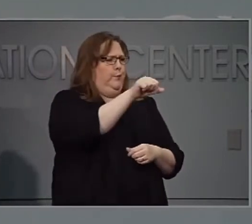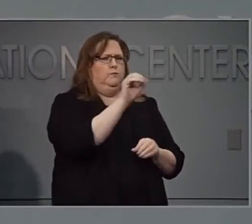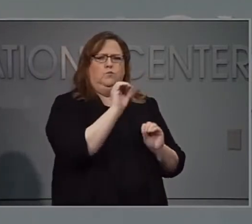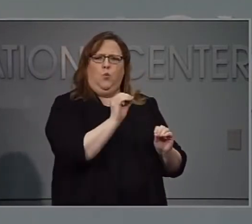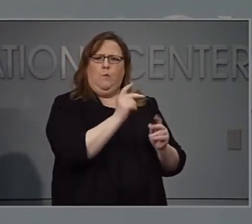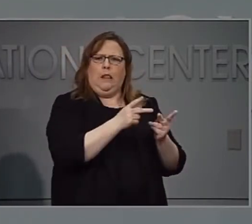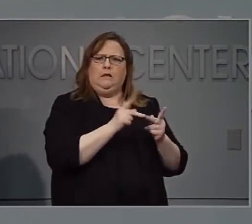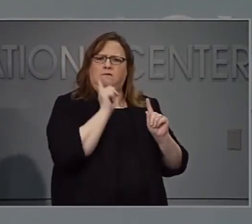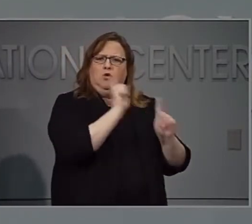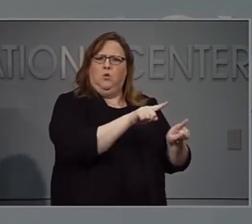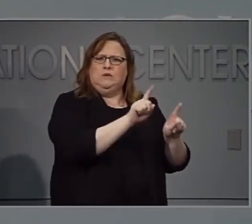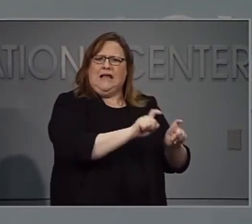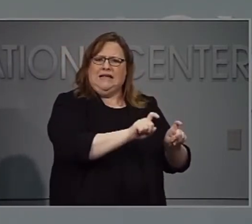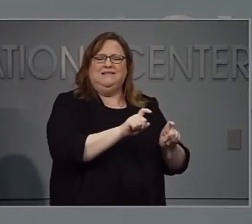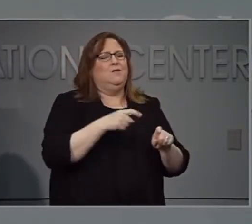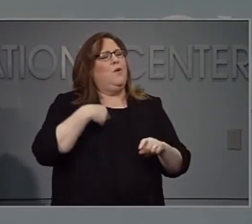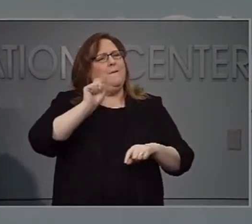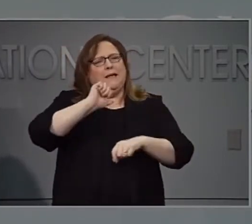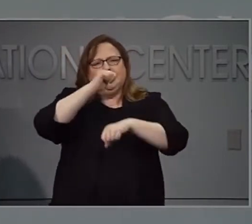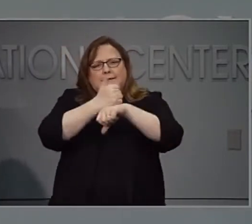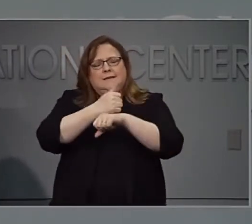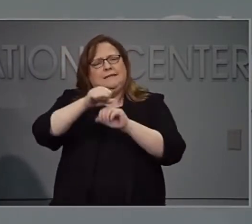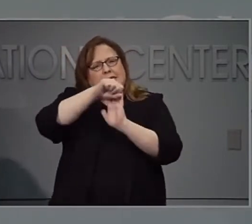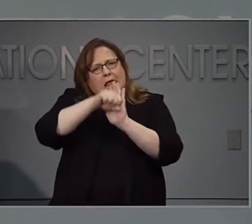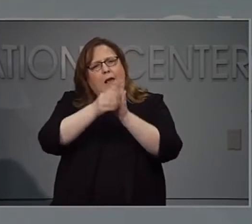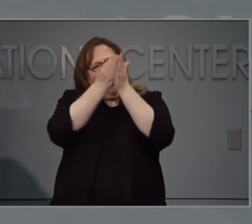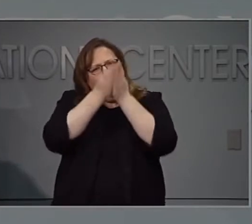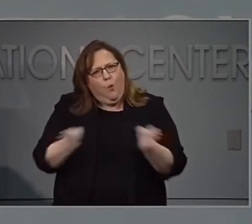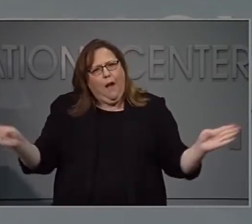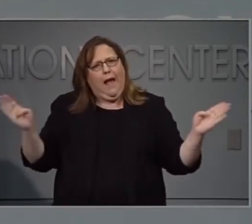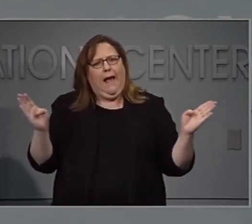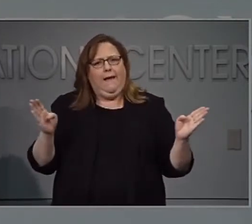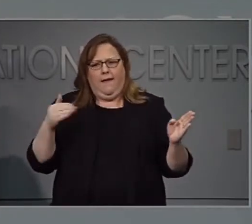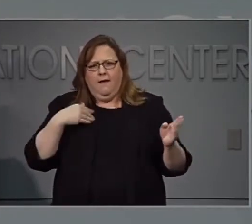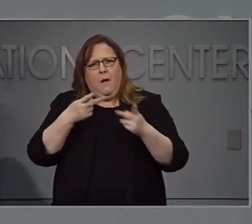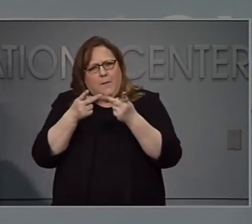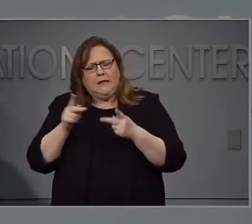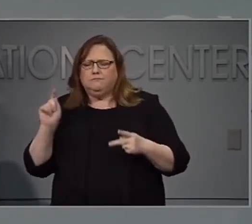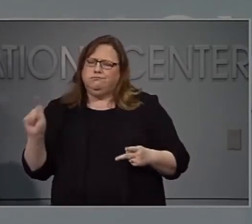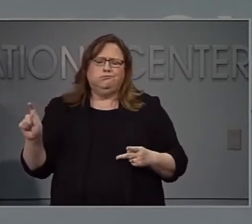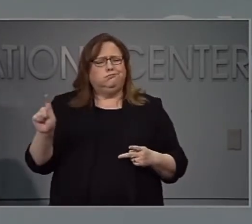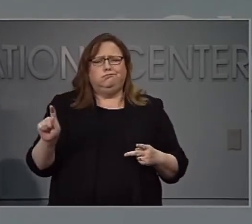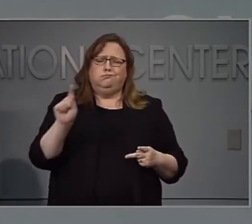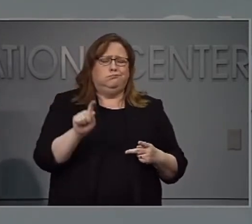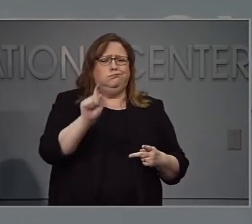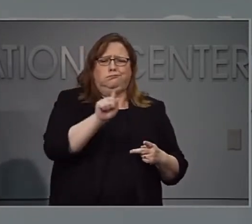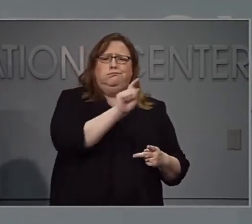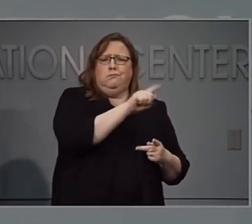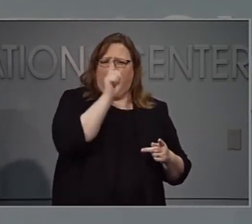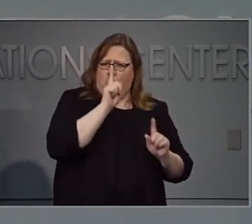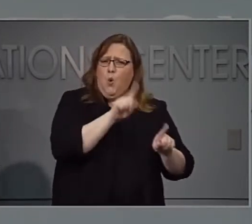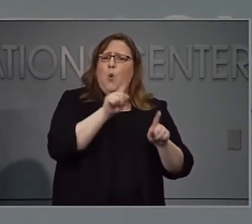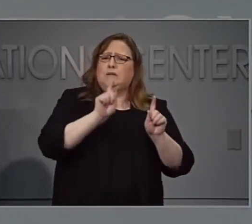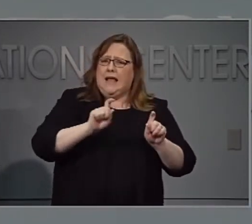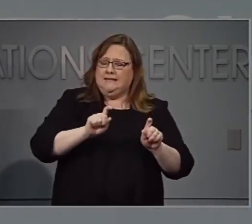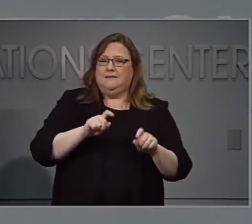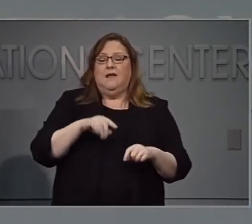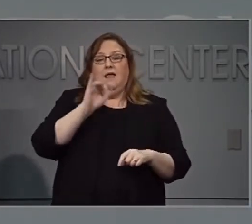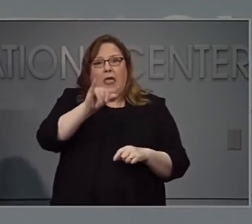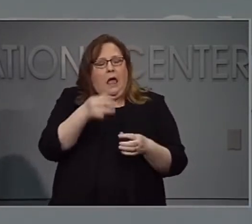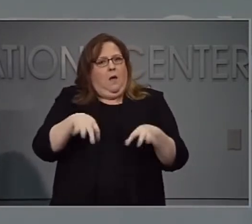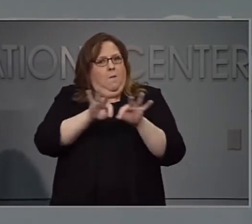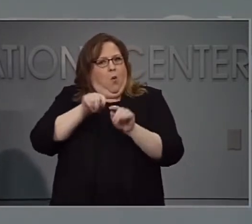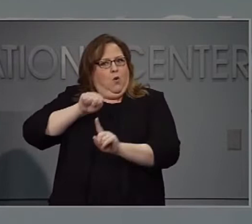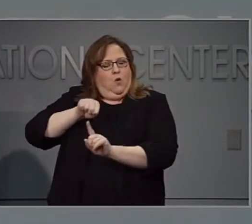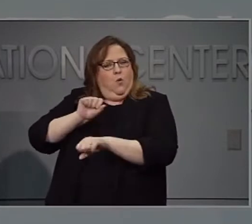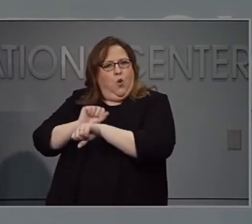have a statewide solution. That's why I'm excited about bringing this work group together with different perspectives, where they were having great dialogue about how do